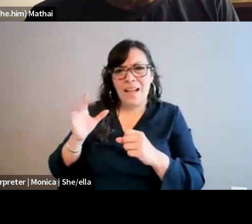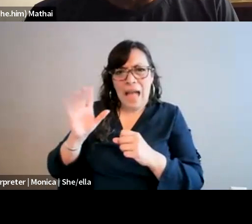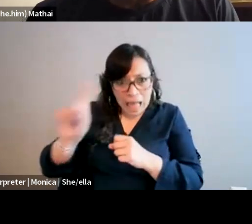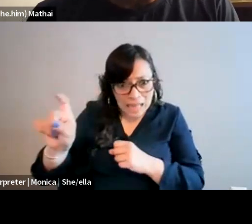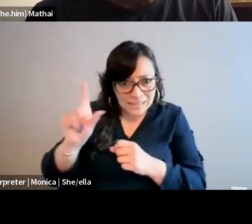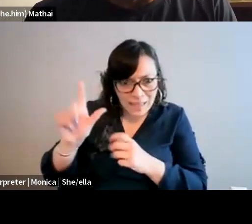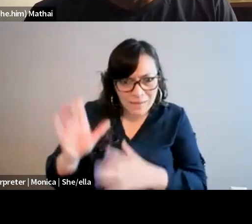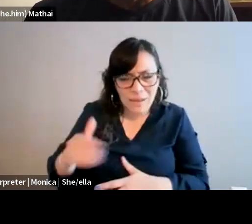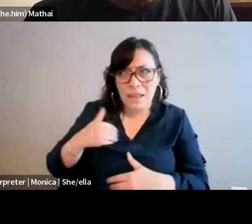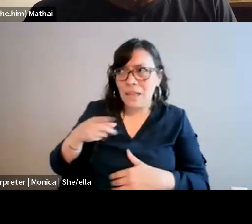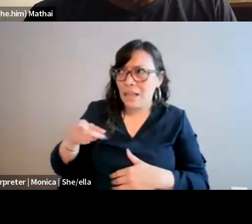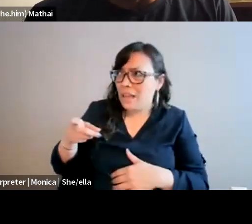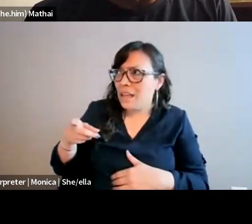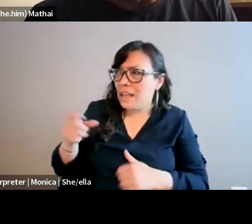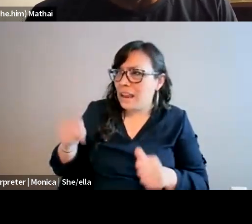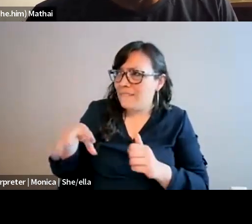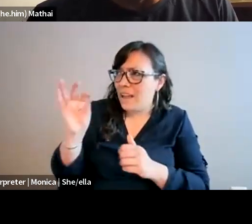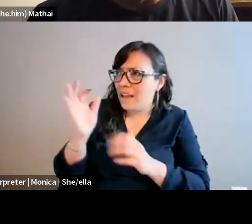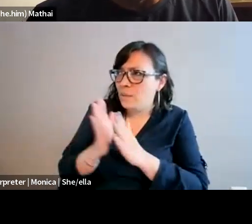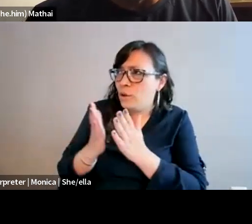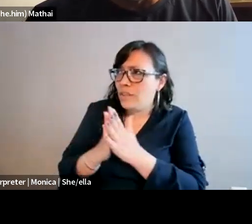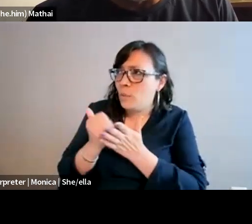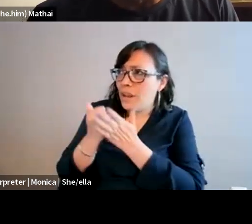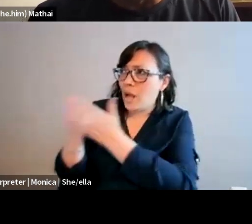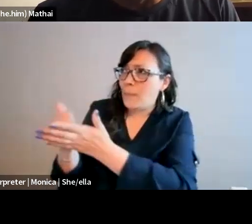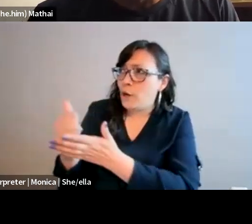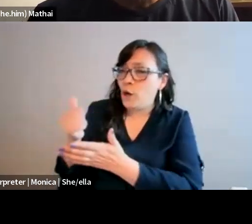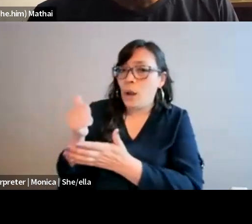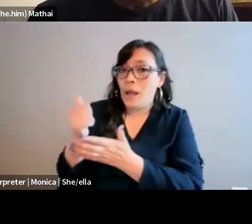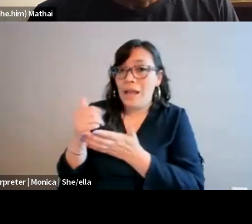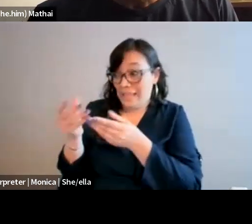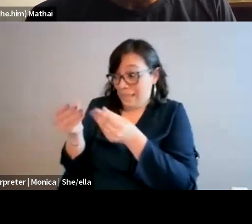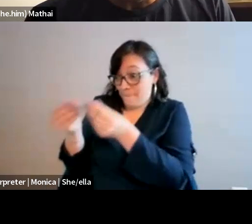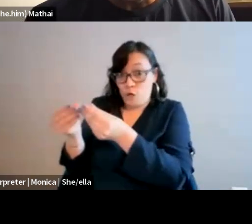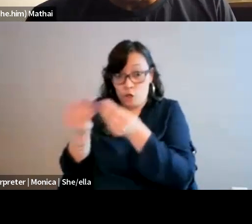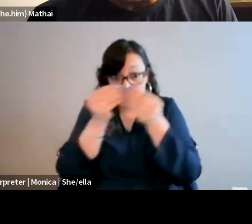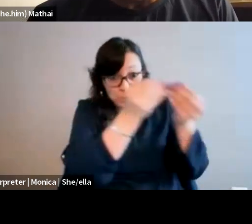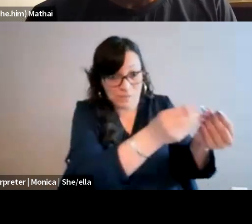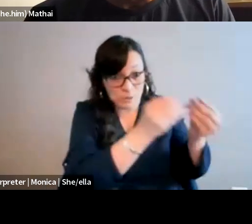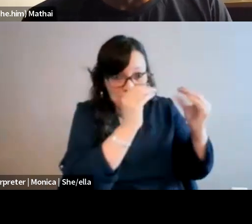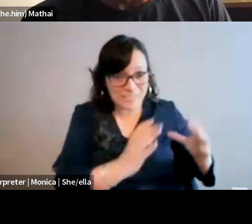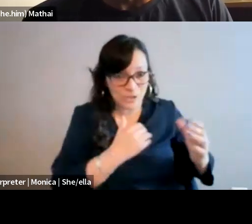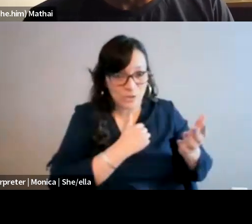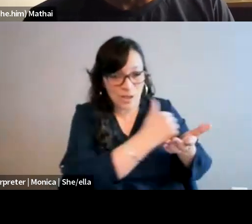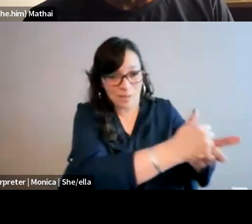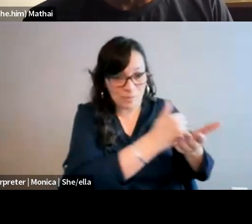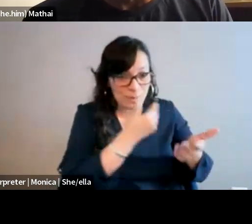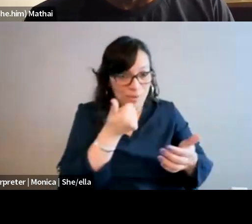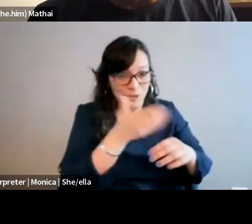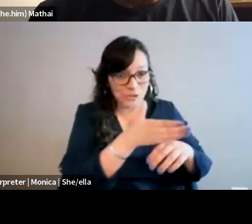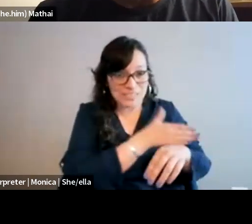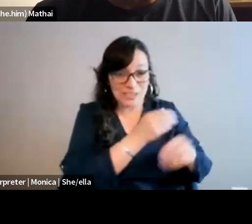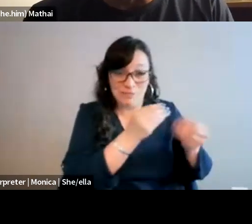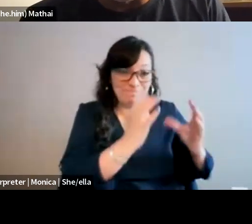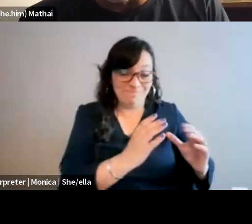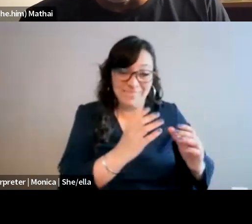asked my teacher if I could find a book that would help her be a better teacher, you know? And she gave me a book, and the teacher didn't like it.